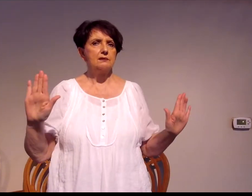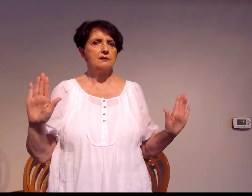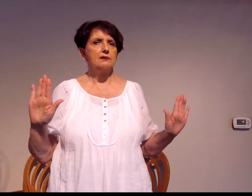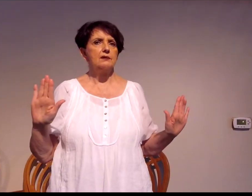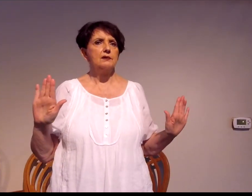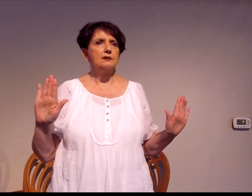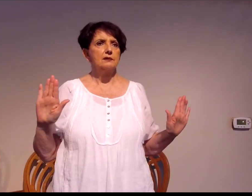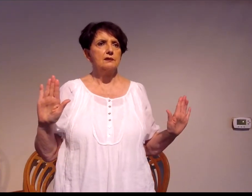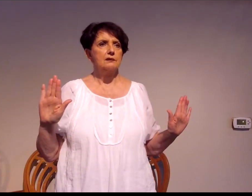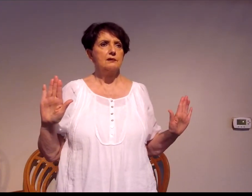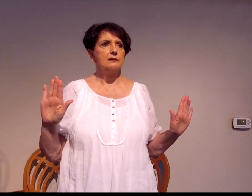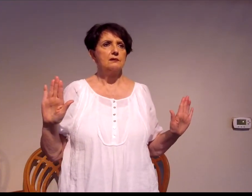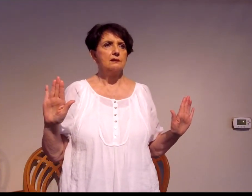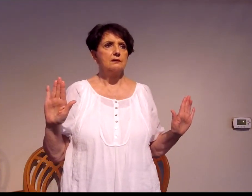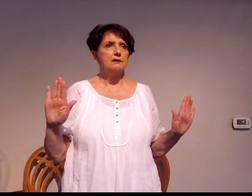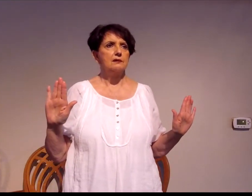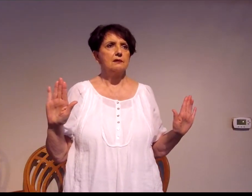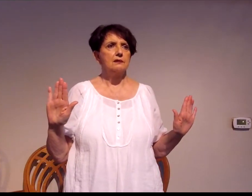Is to open.